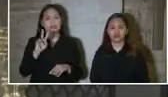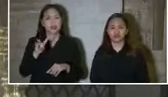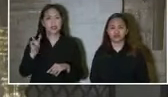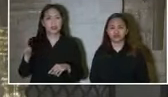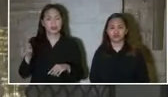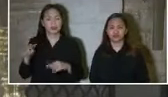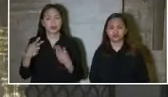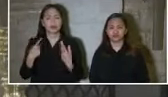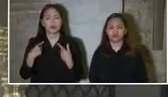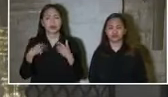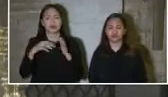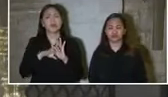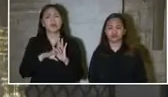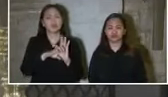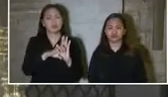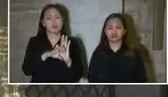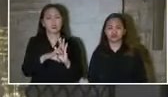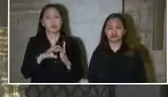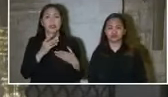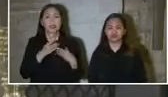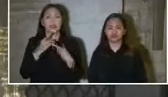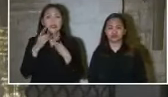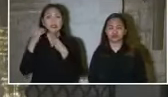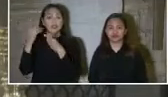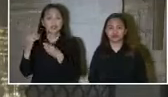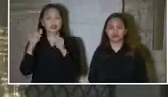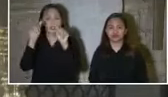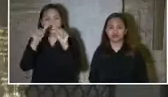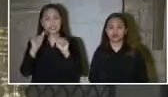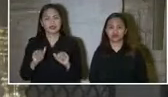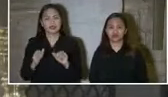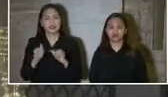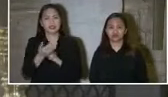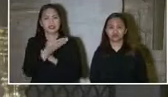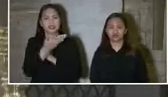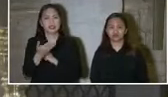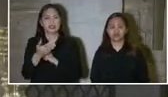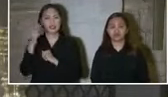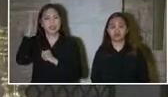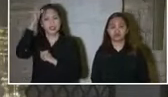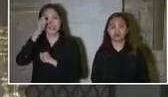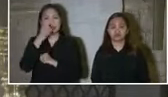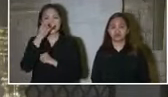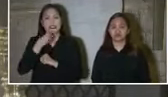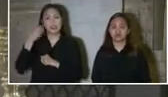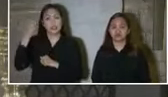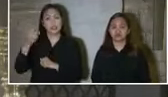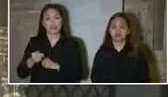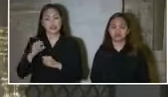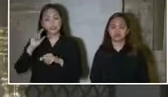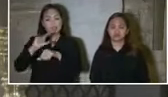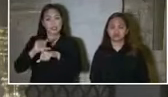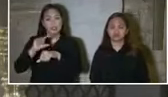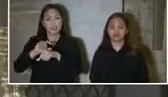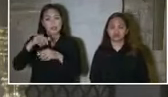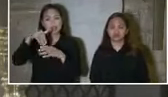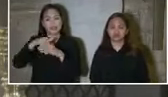an exhibit of devotional images which will be at the St. Joseph Chapel inside the